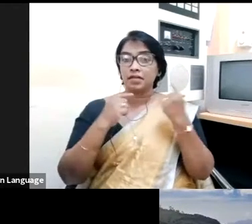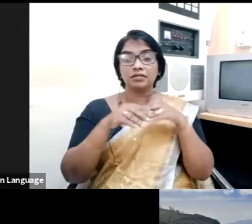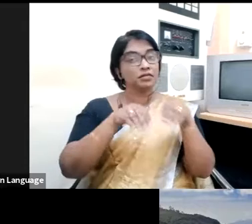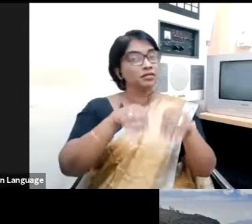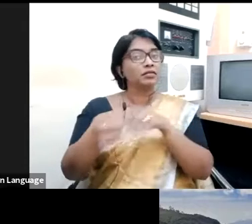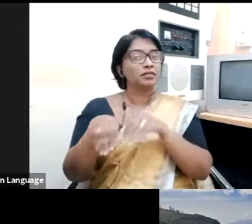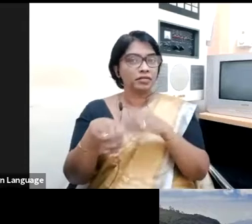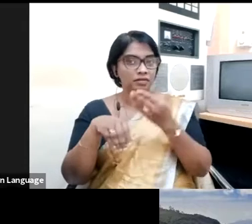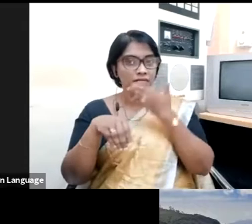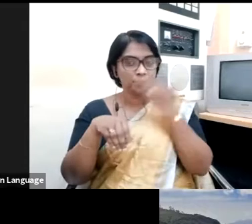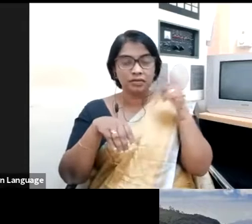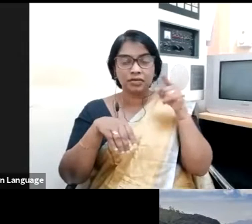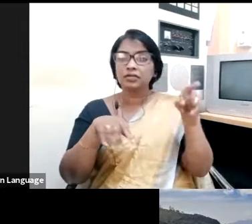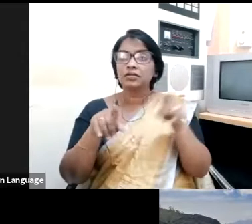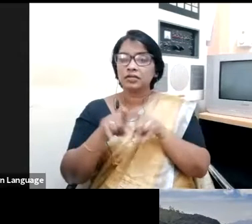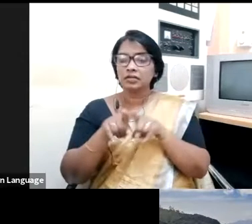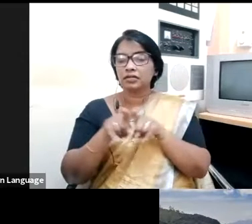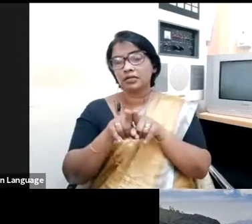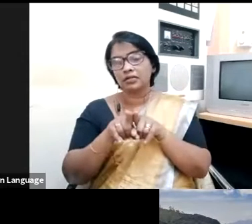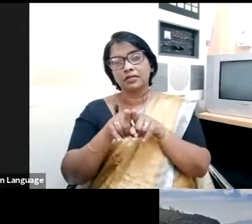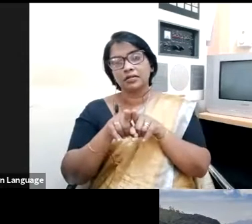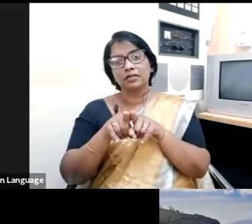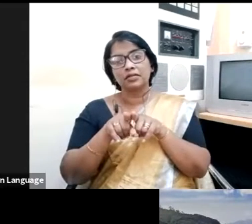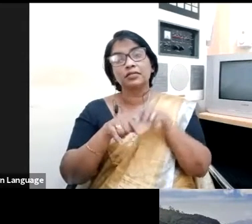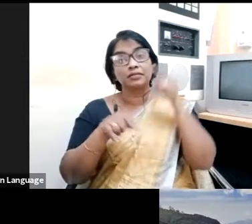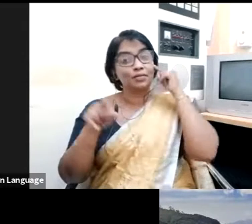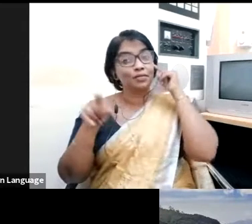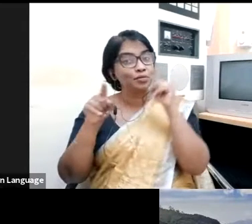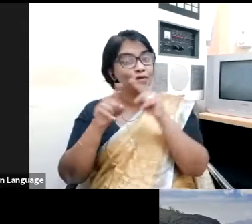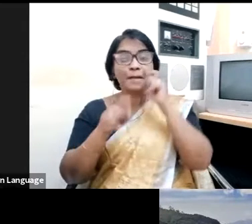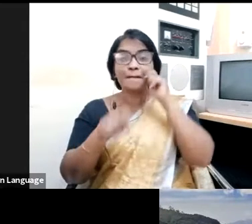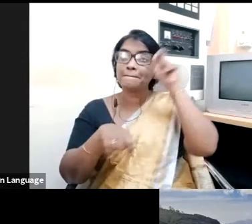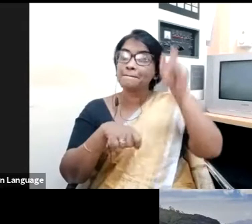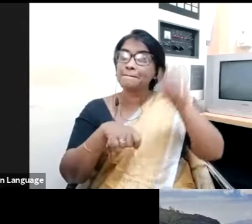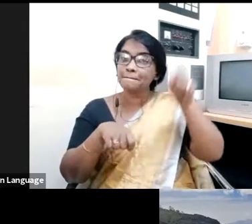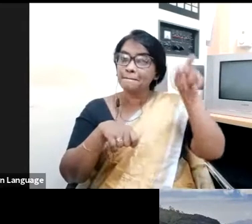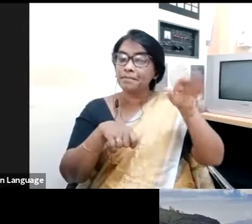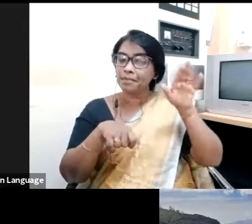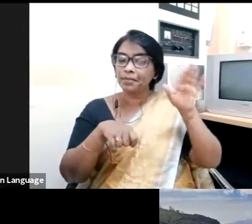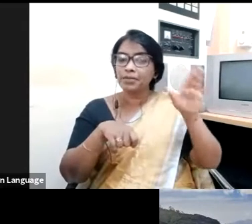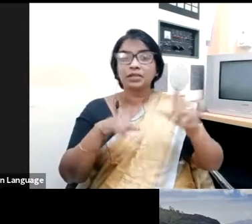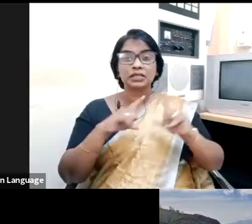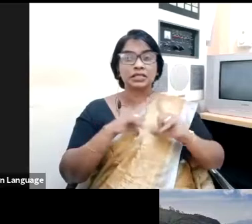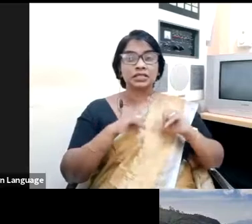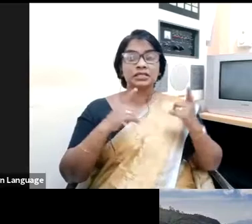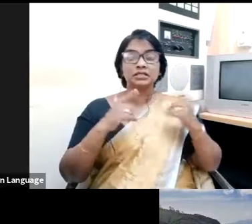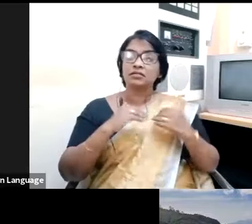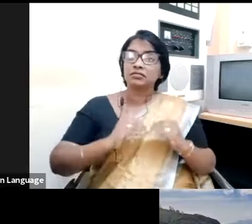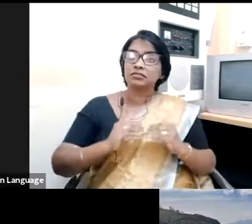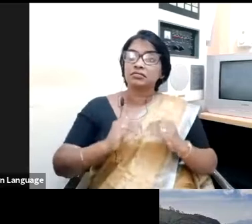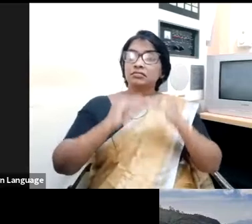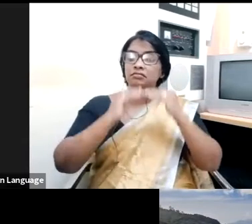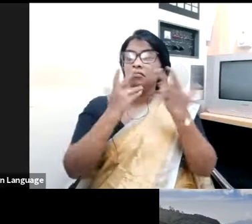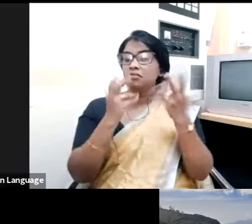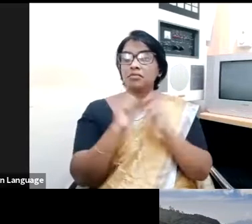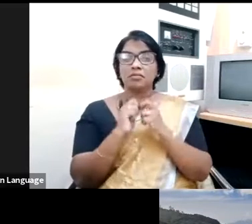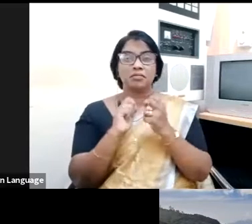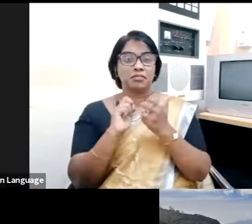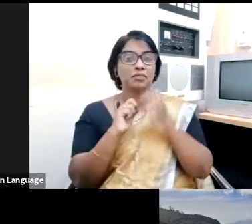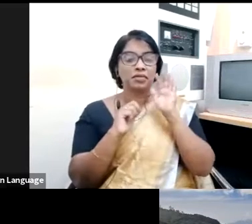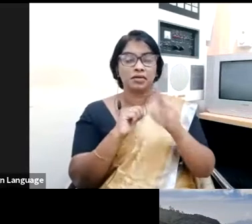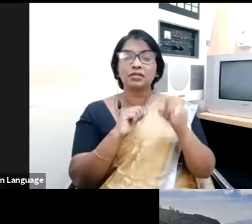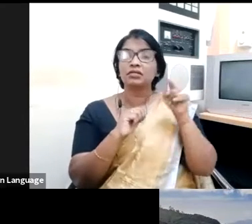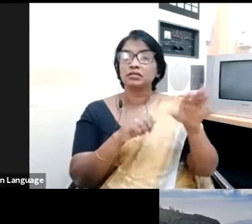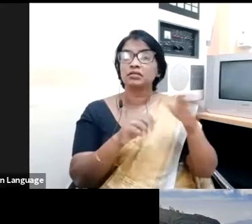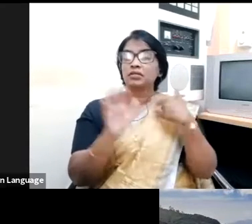and the earnings of the large numbers of people who are dependent on this industry for their sustenance. If you look